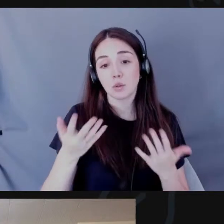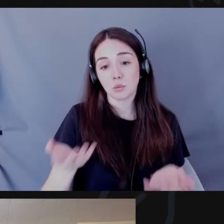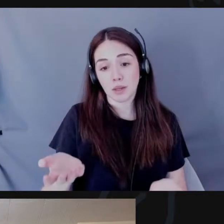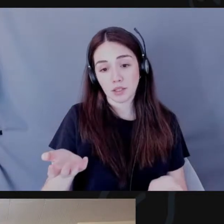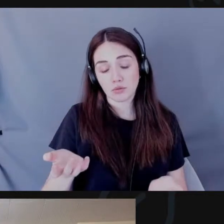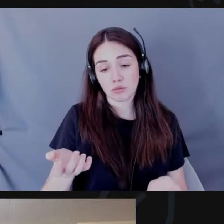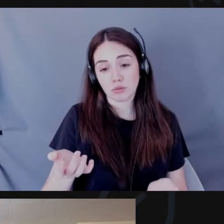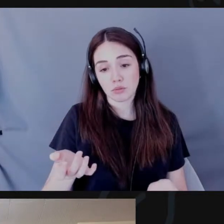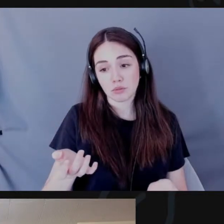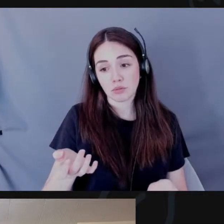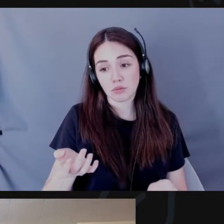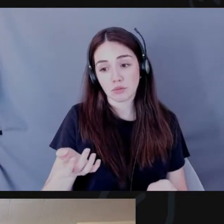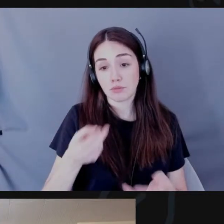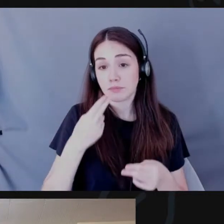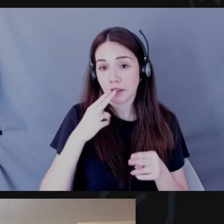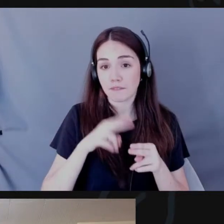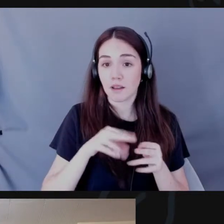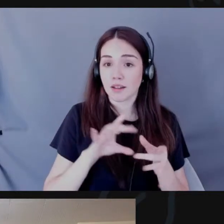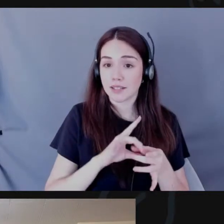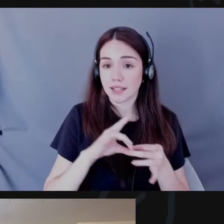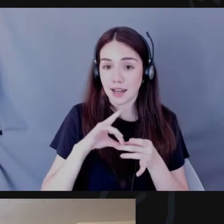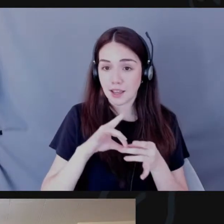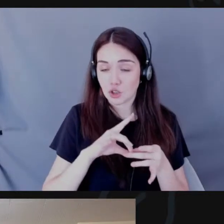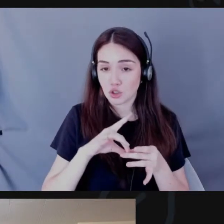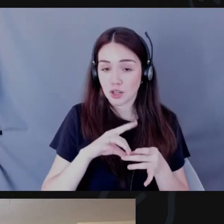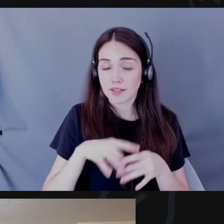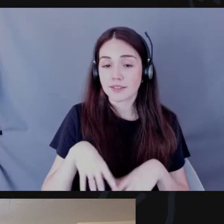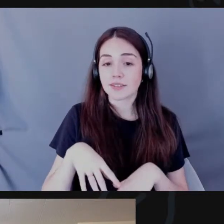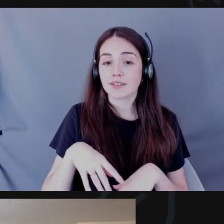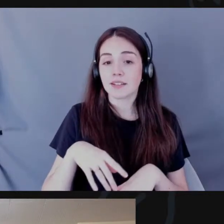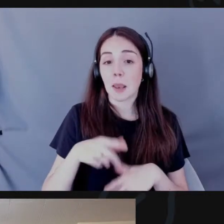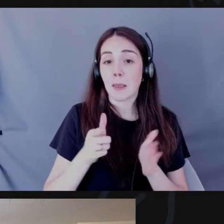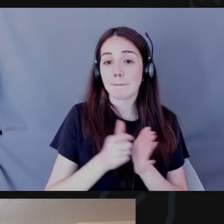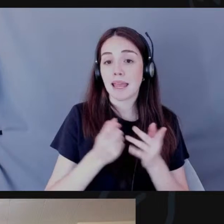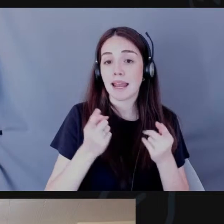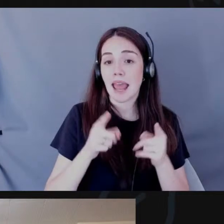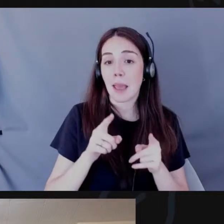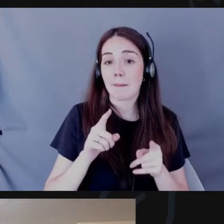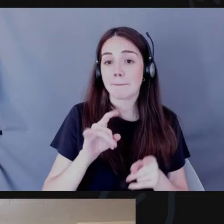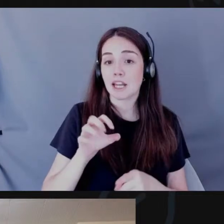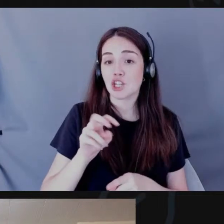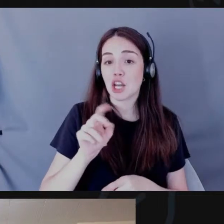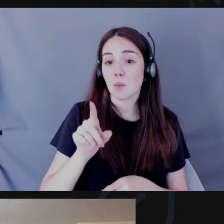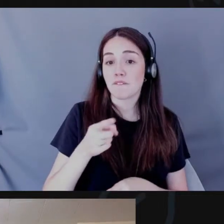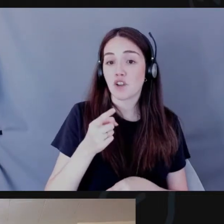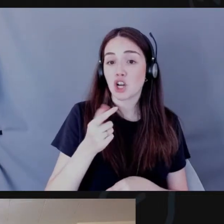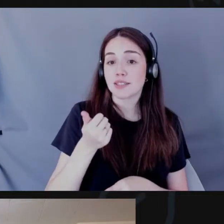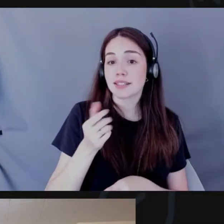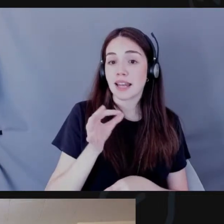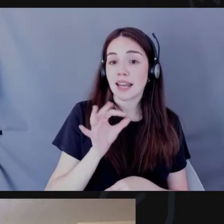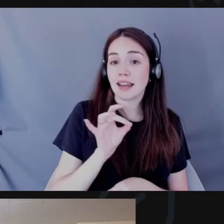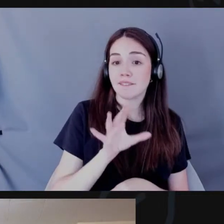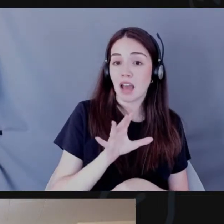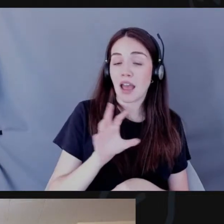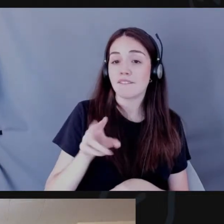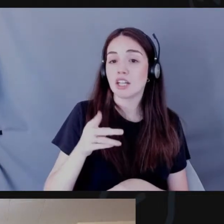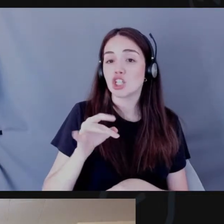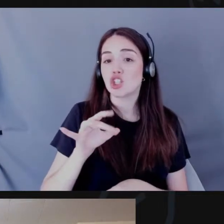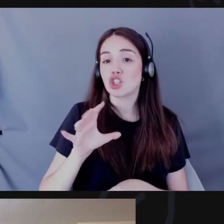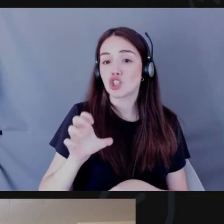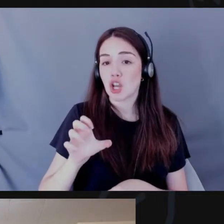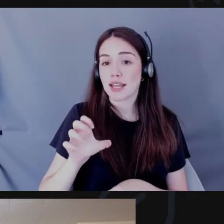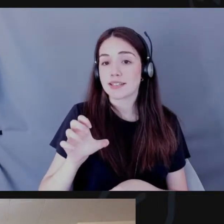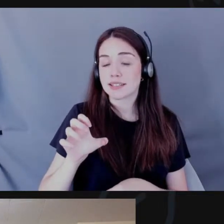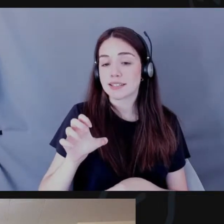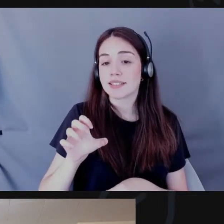as a fun connection, the ban took place the 1st of January of 1985, and Chessie went before the Senate